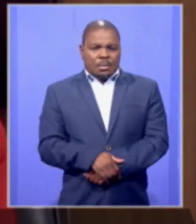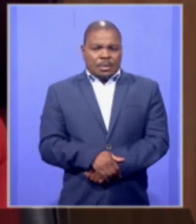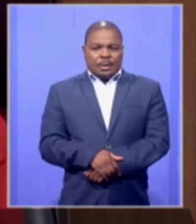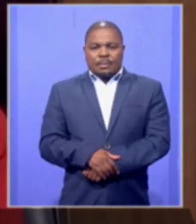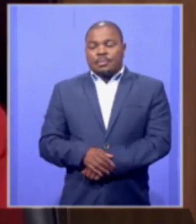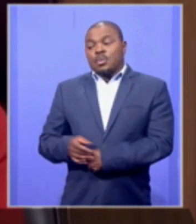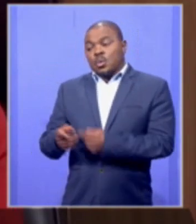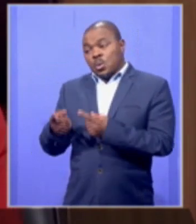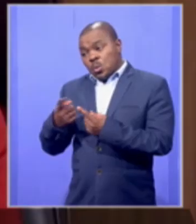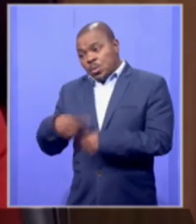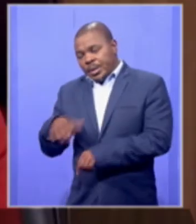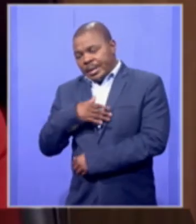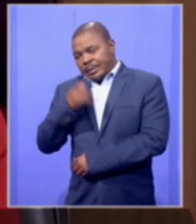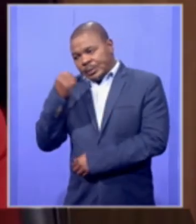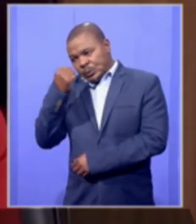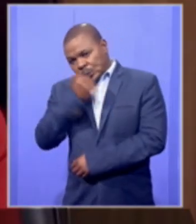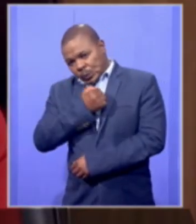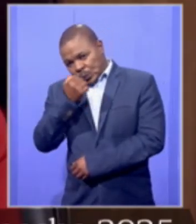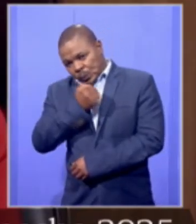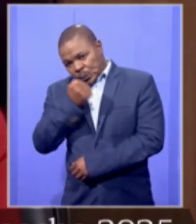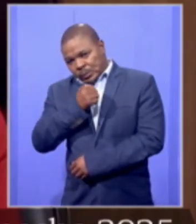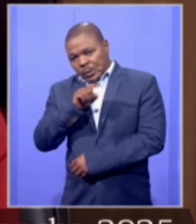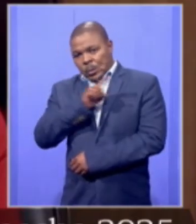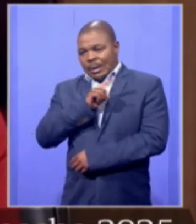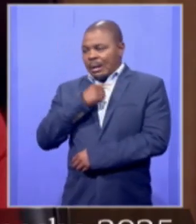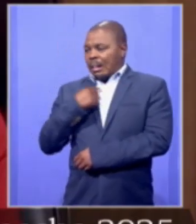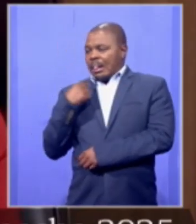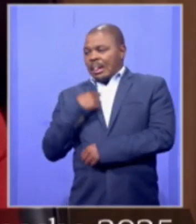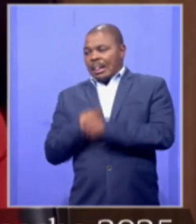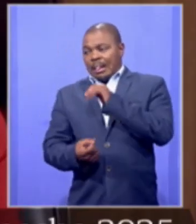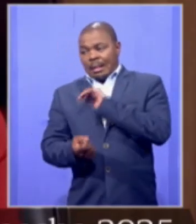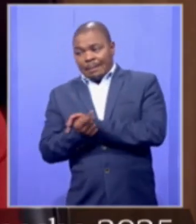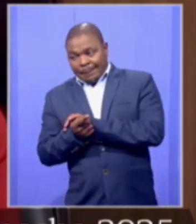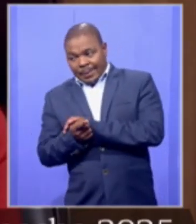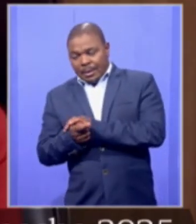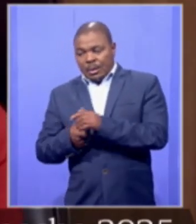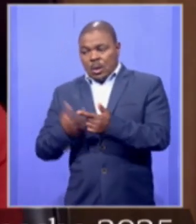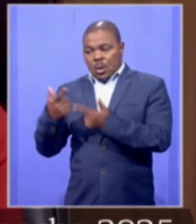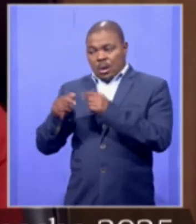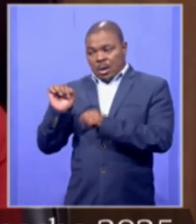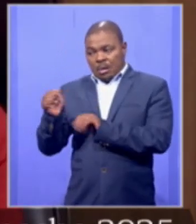about the latest turn of events.